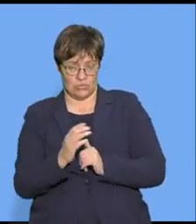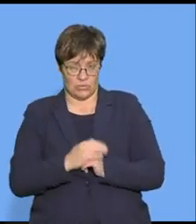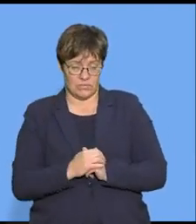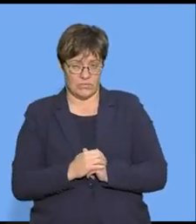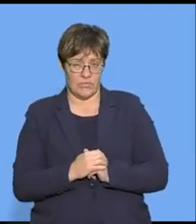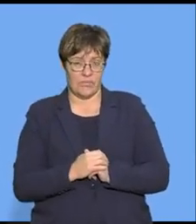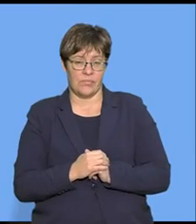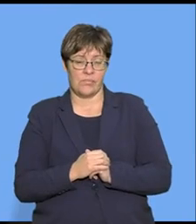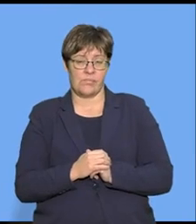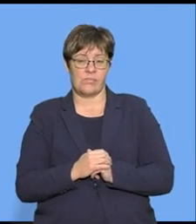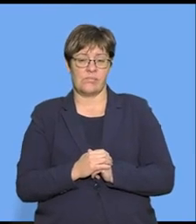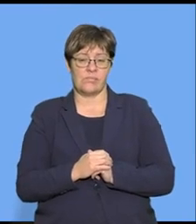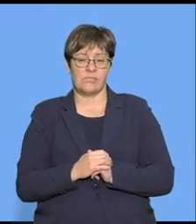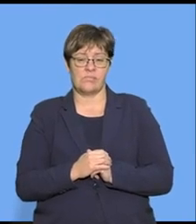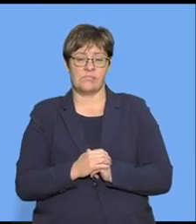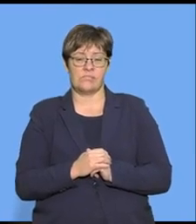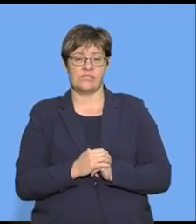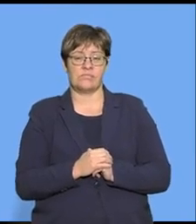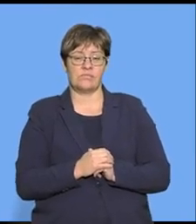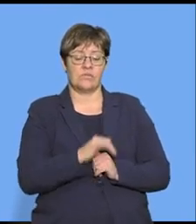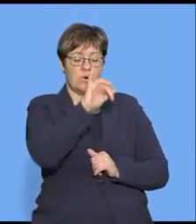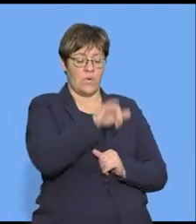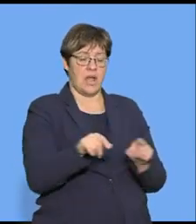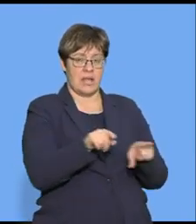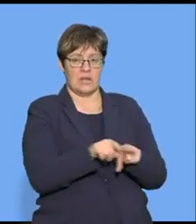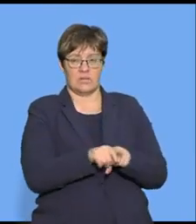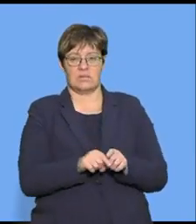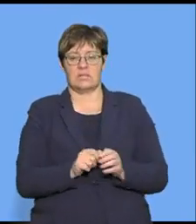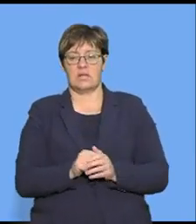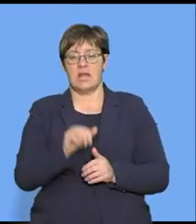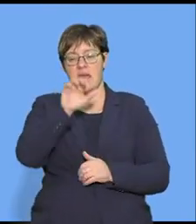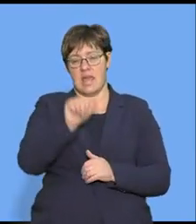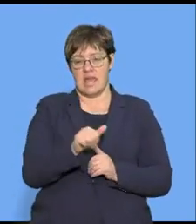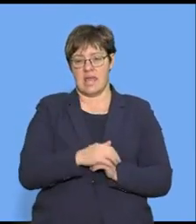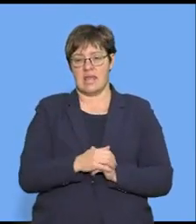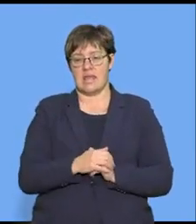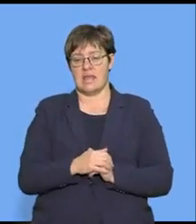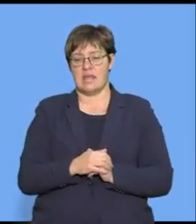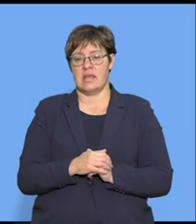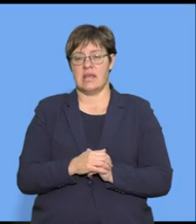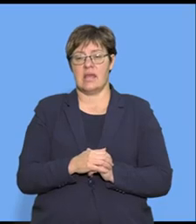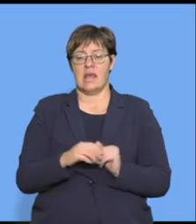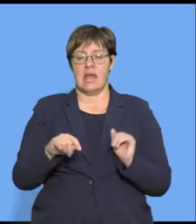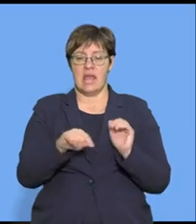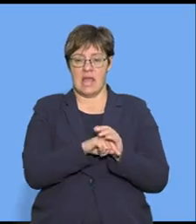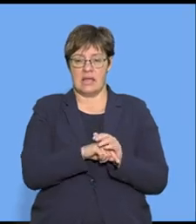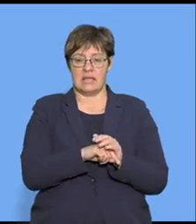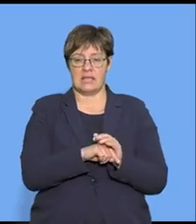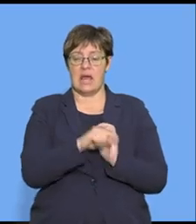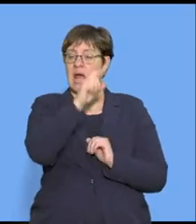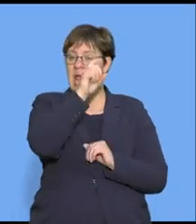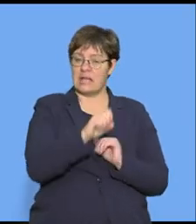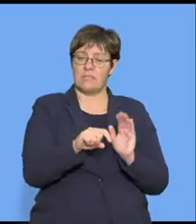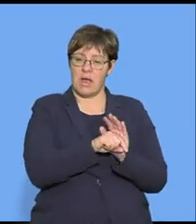You substitute y is equals to a into x minus, this is 2 and